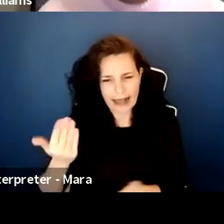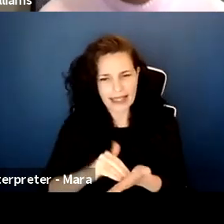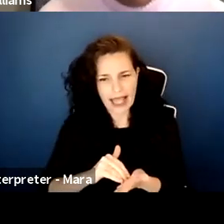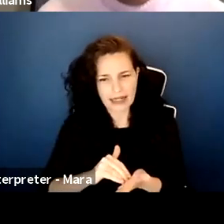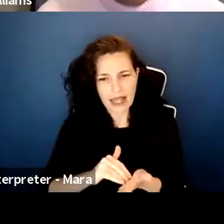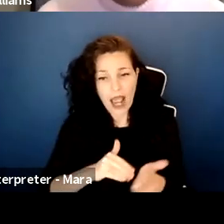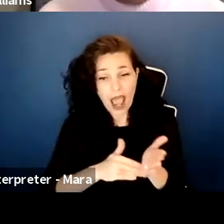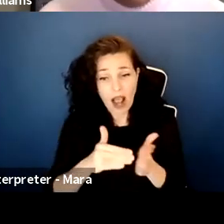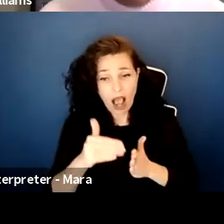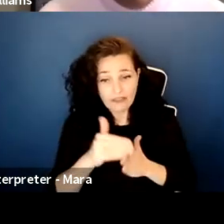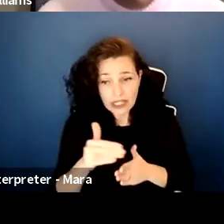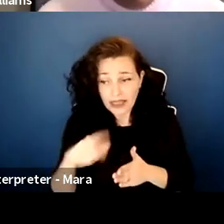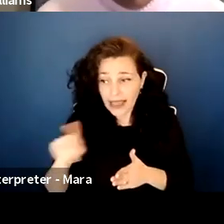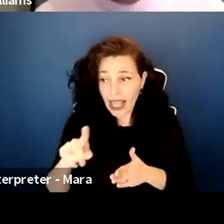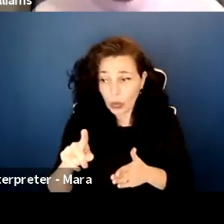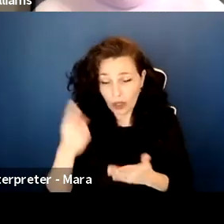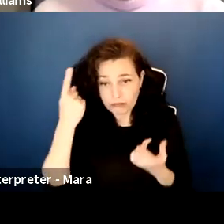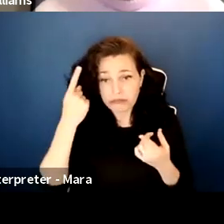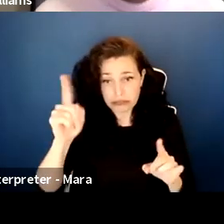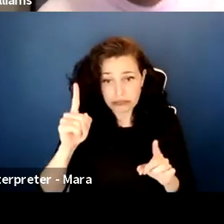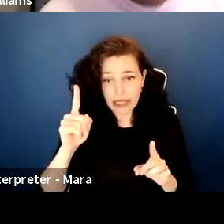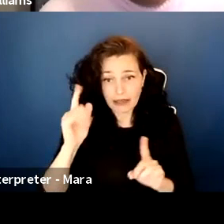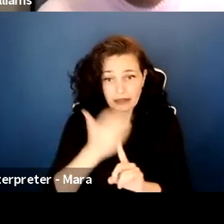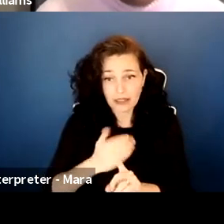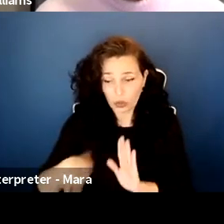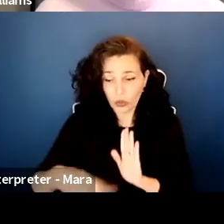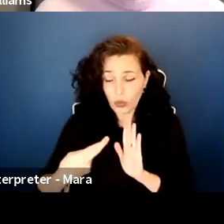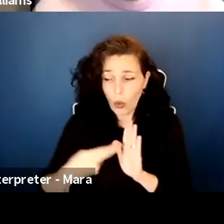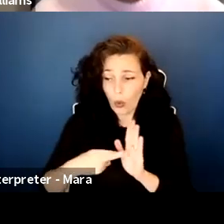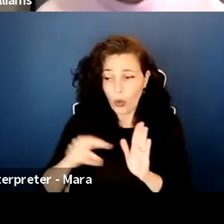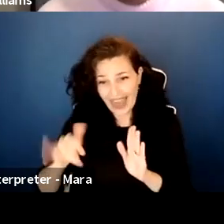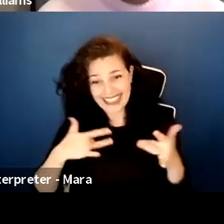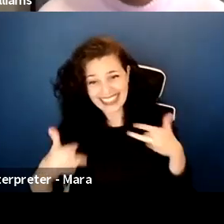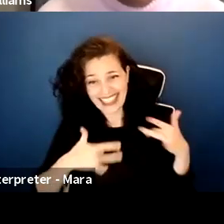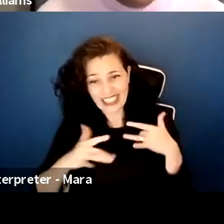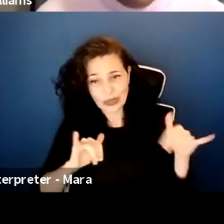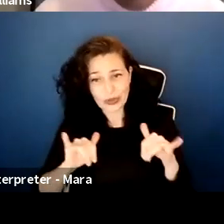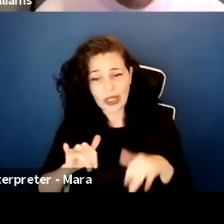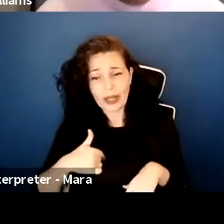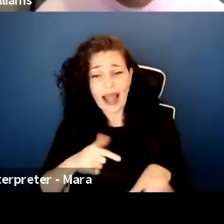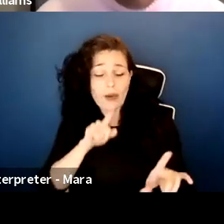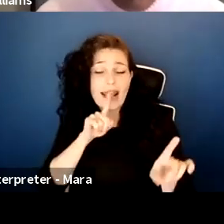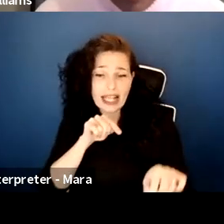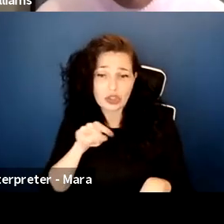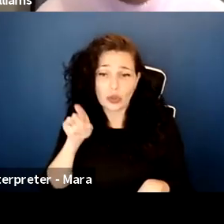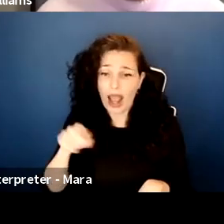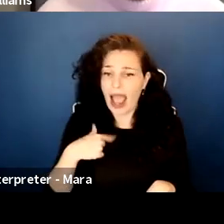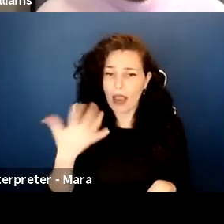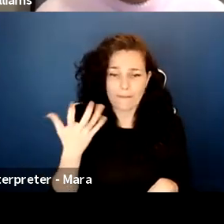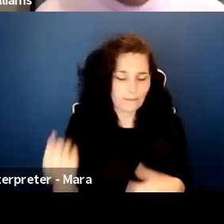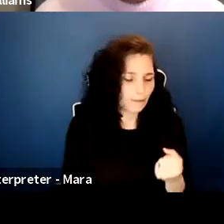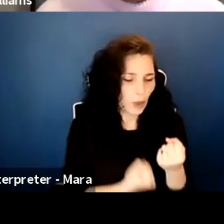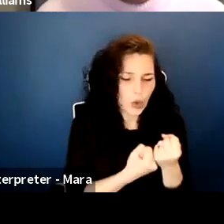which is always really exciting. And to the first part of your question, the other part I will say is, I am rooting for every actor